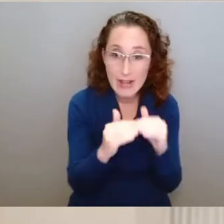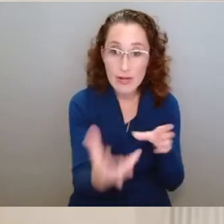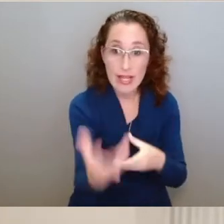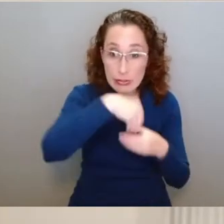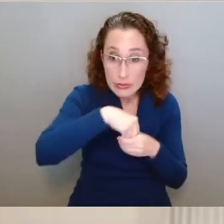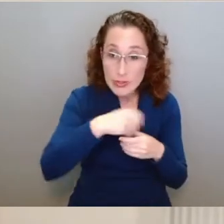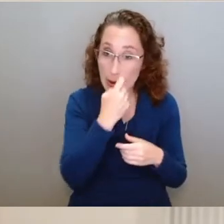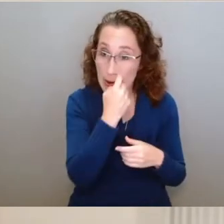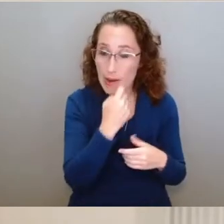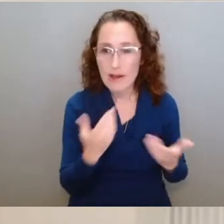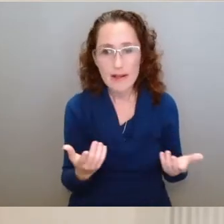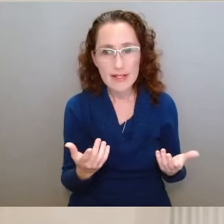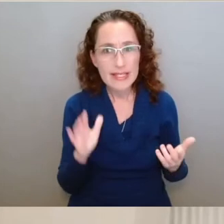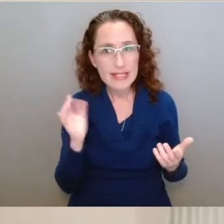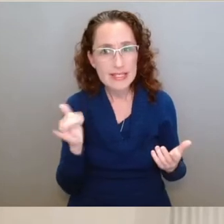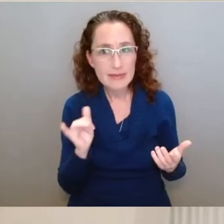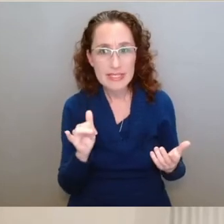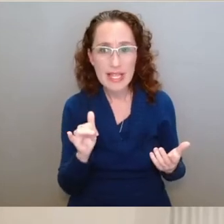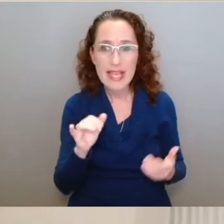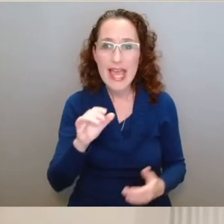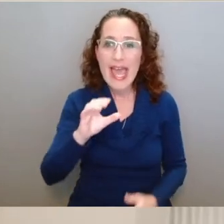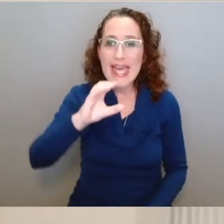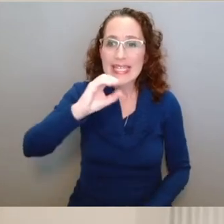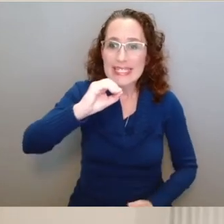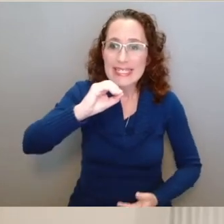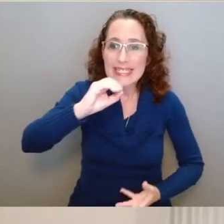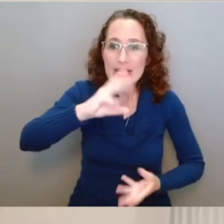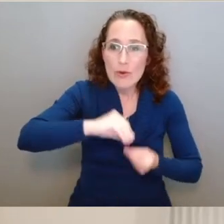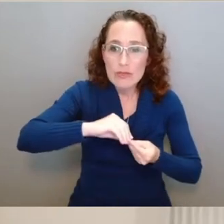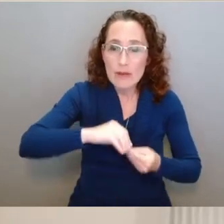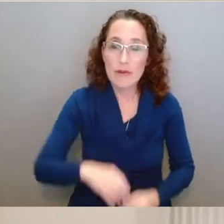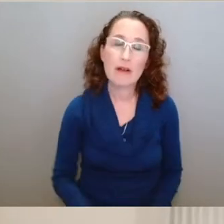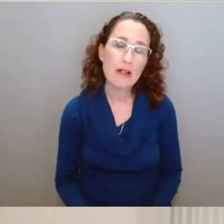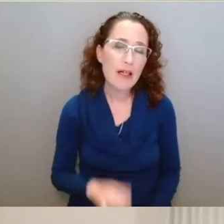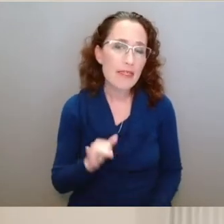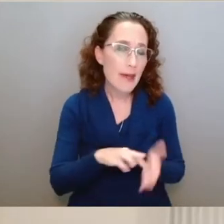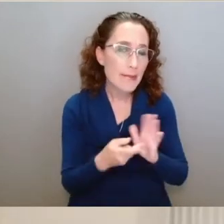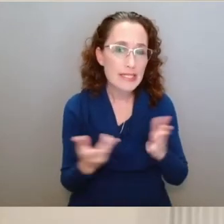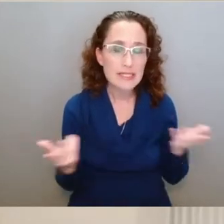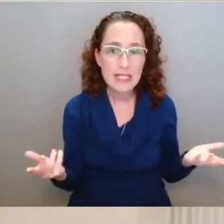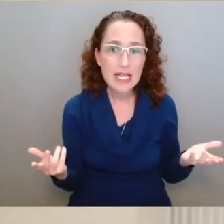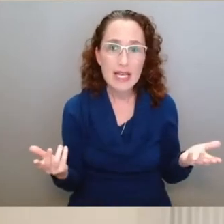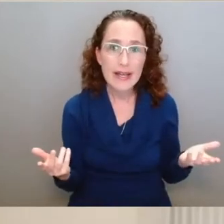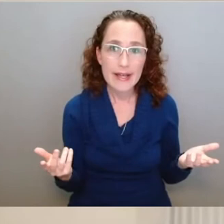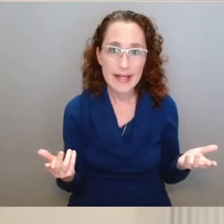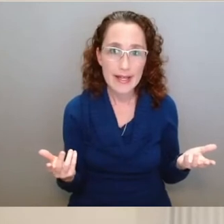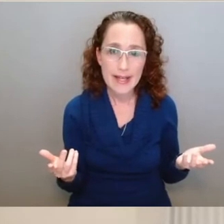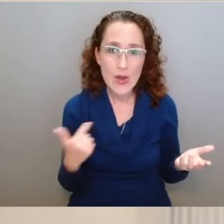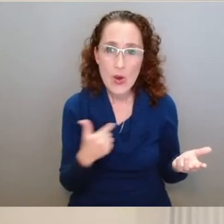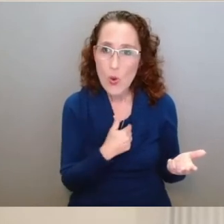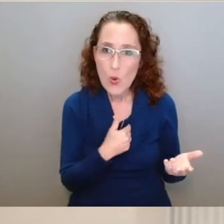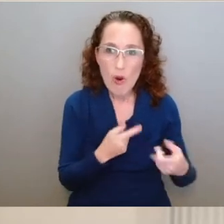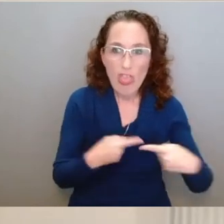inclusion, it feels like there's a zero sum, that there's this sense of we're actually having a more divisive conversation